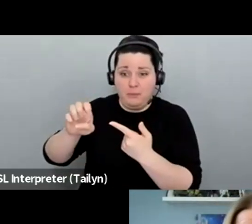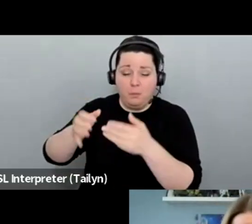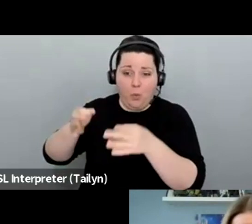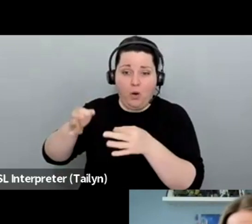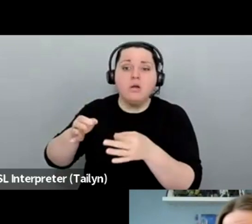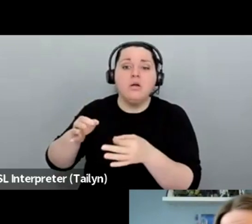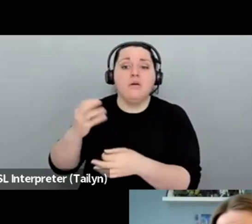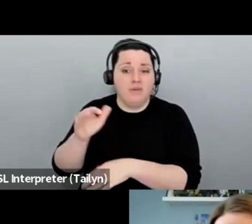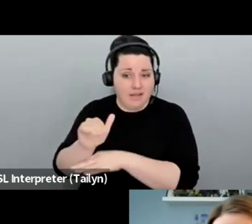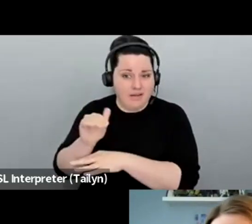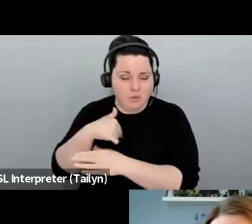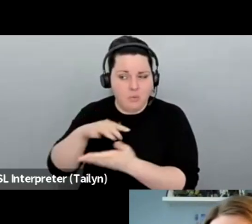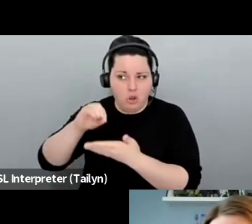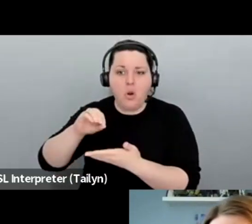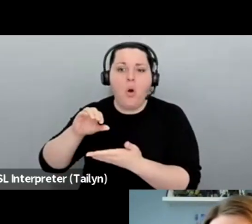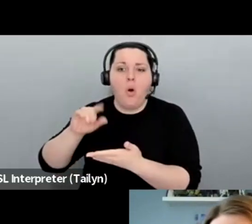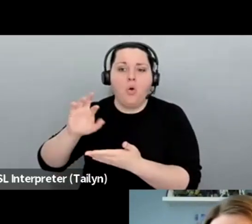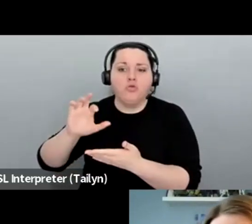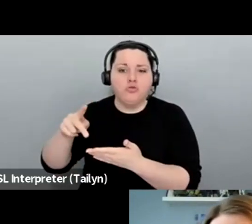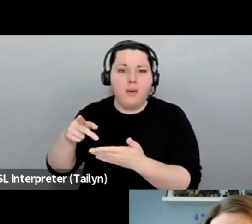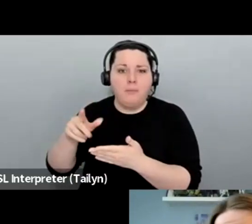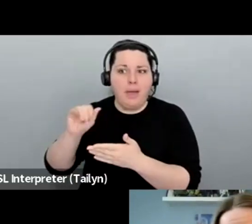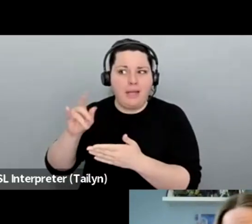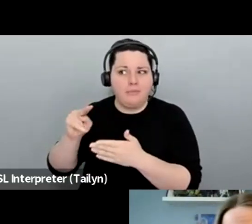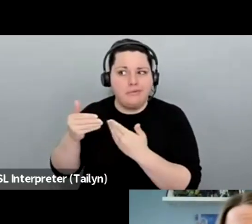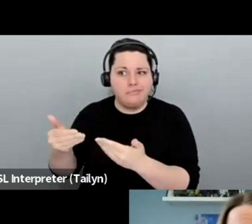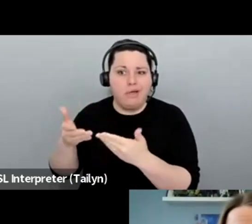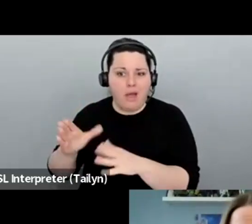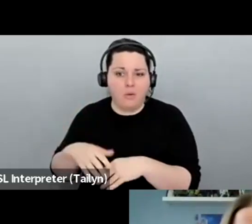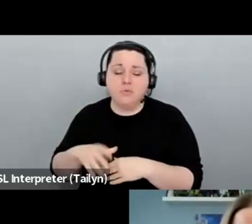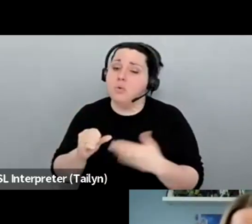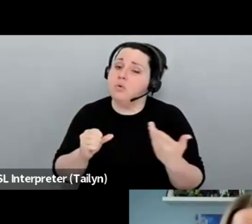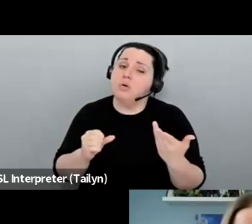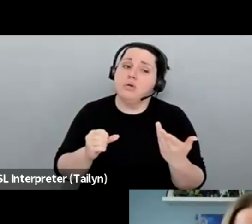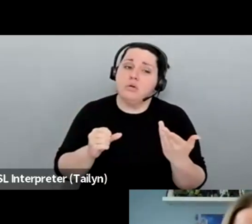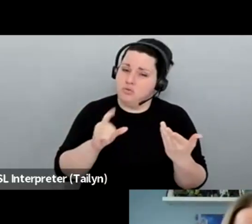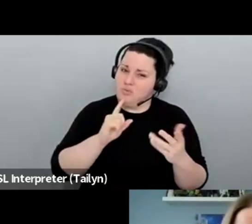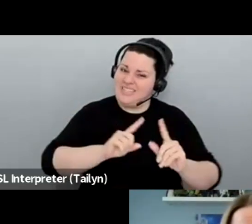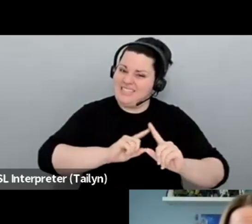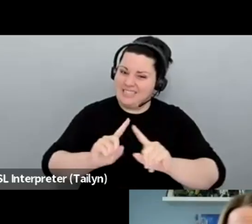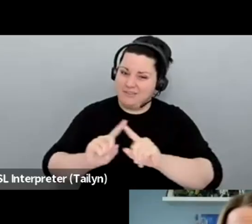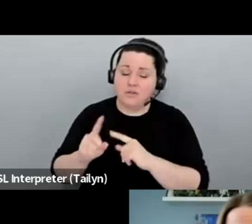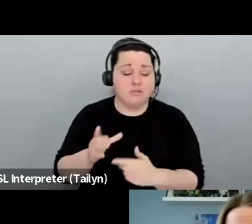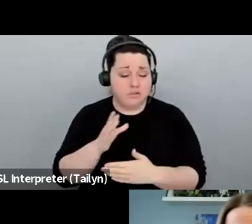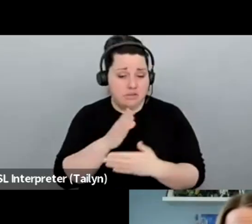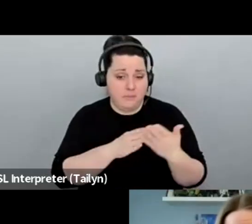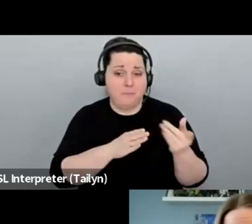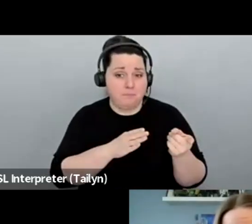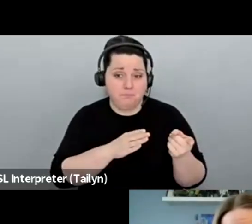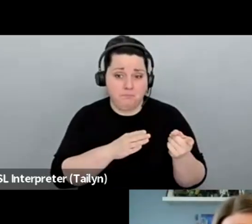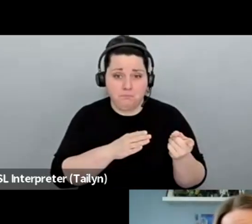Friday evening that they're kind of letting the Trump administration move forward with that. So but it's very different. In some cases,